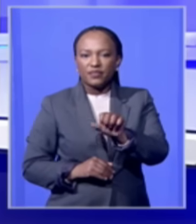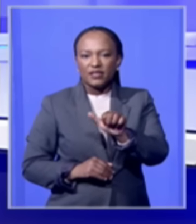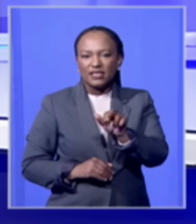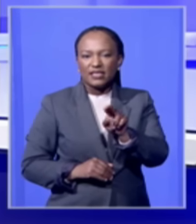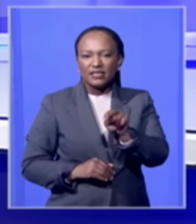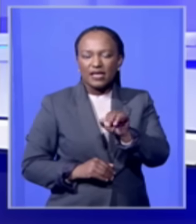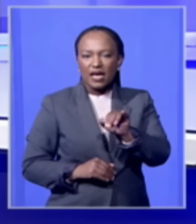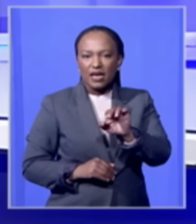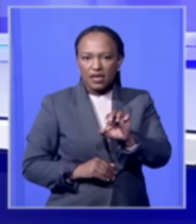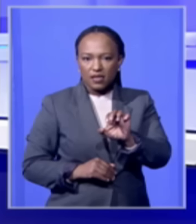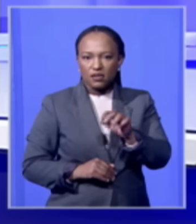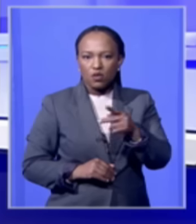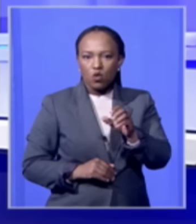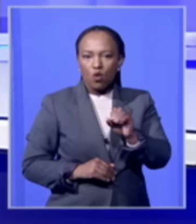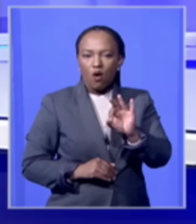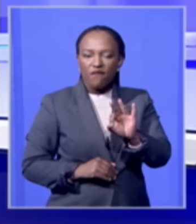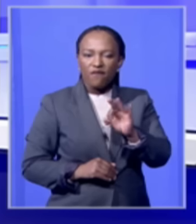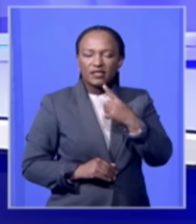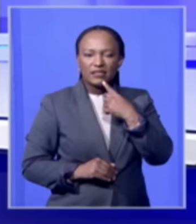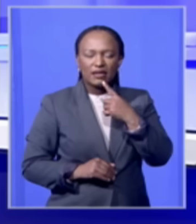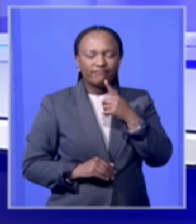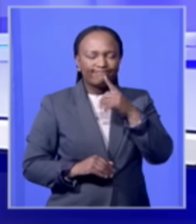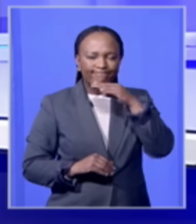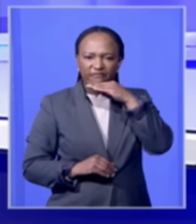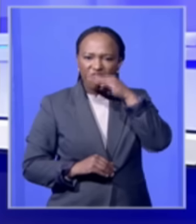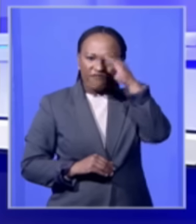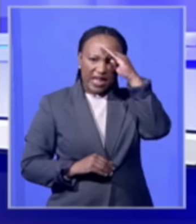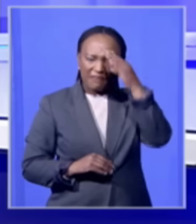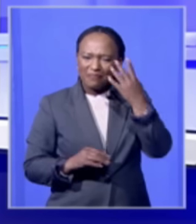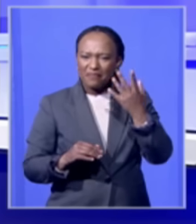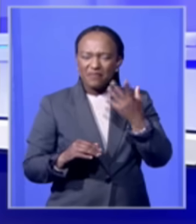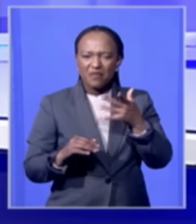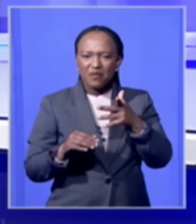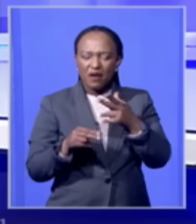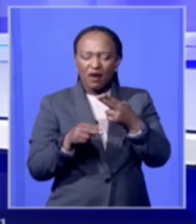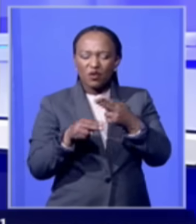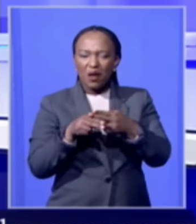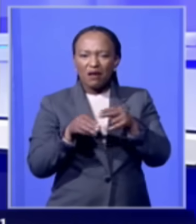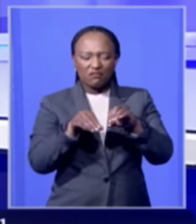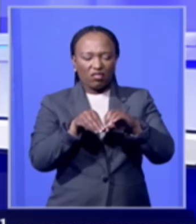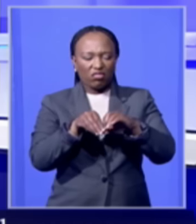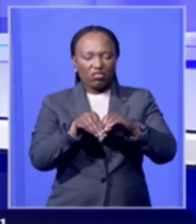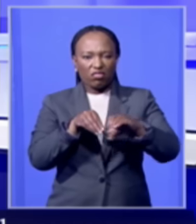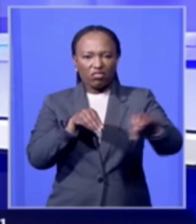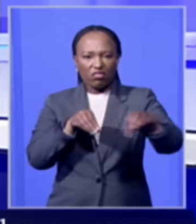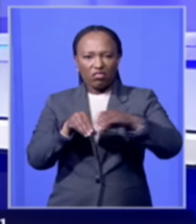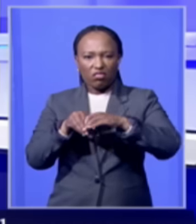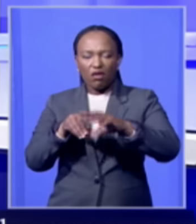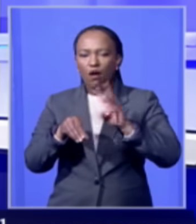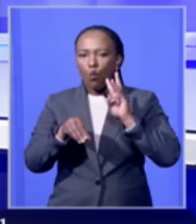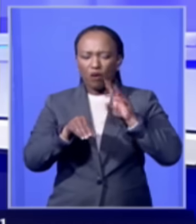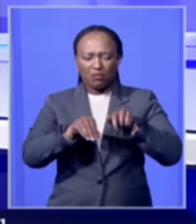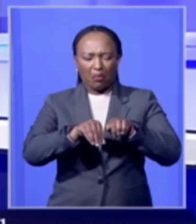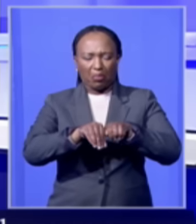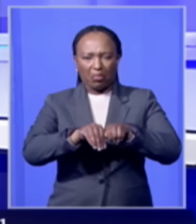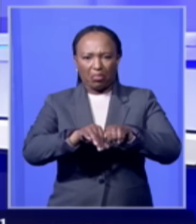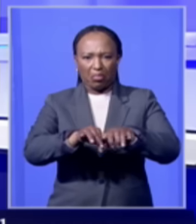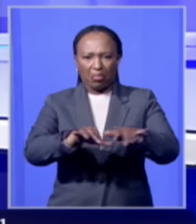ga maemo ao a sa dišego di wela a kelela tšhila yeo e elelago ka dintlong tša bona le mebileng. Ba re seo